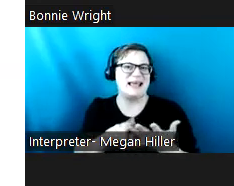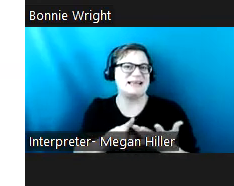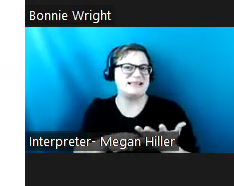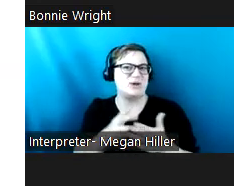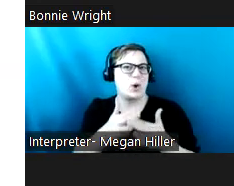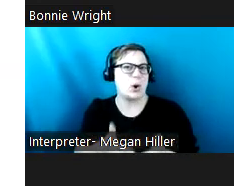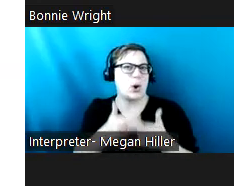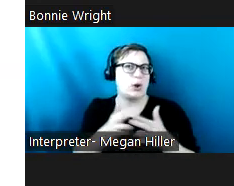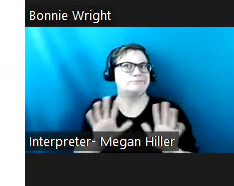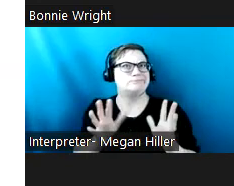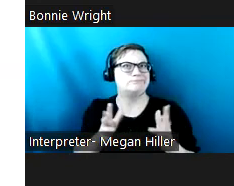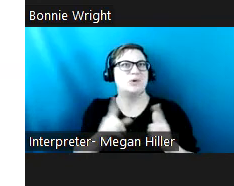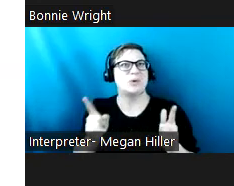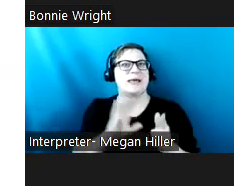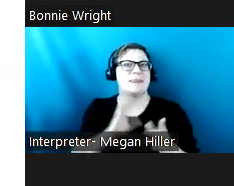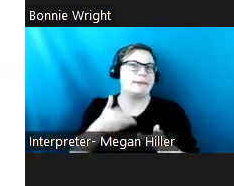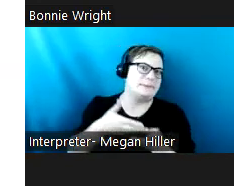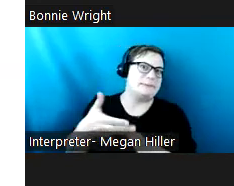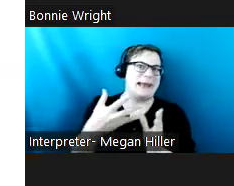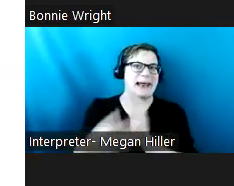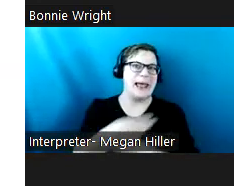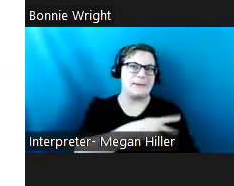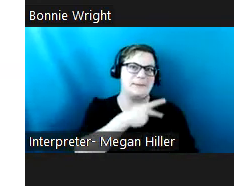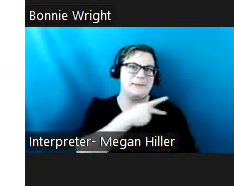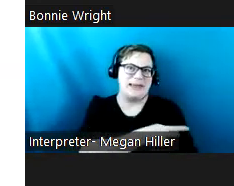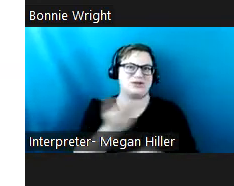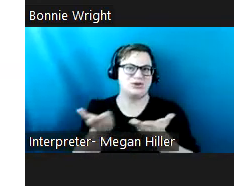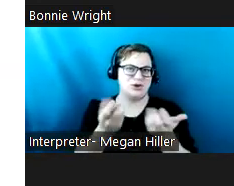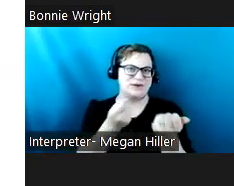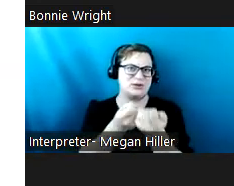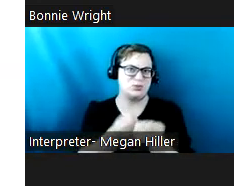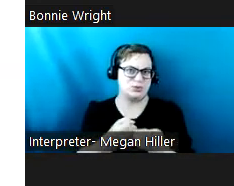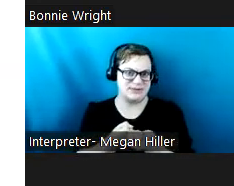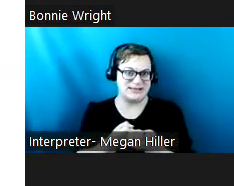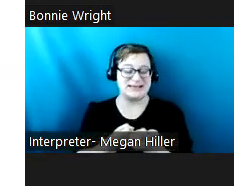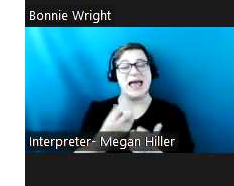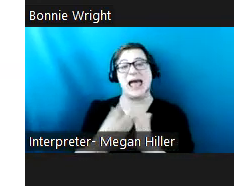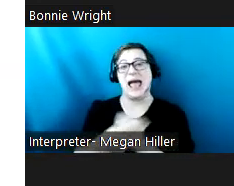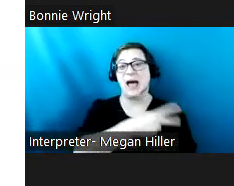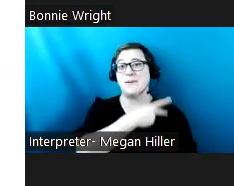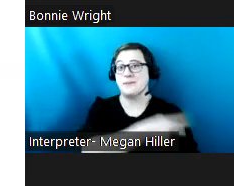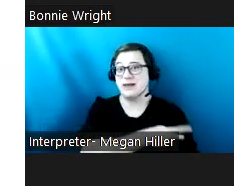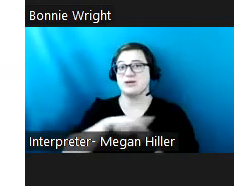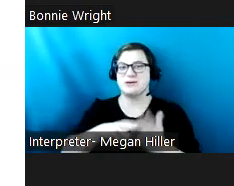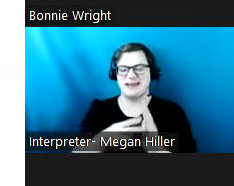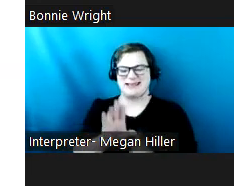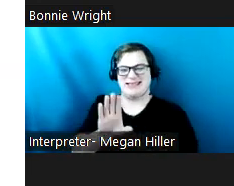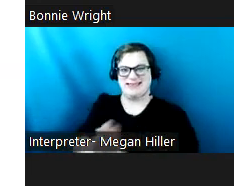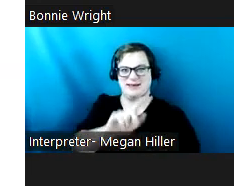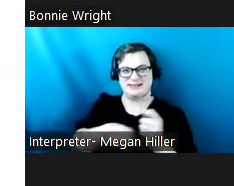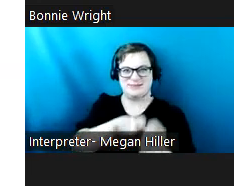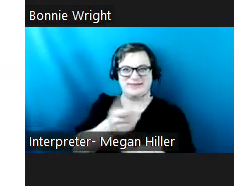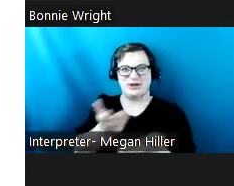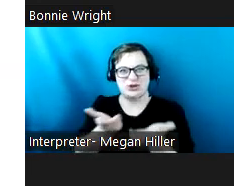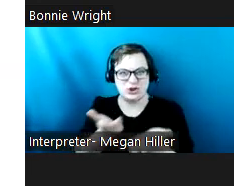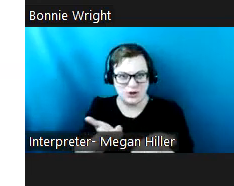of big picture outpatient service endorsements. Outpatient as far as the specific service, for